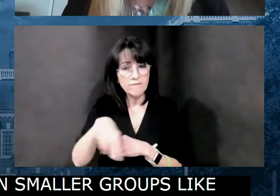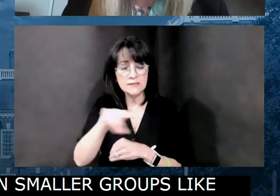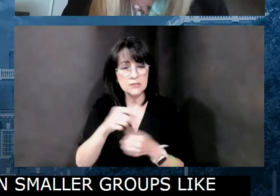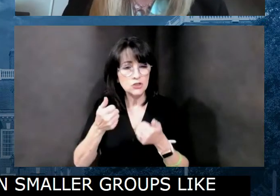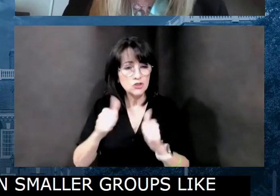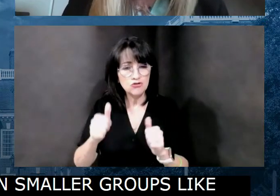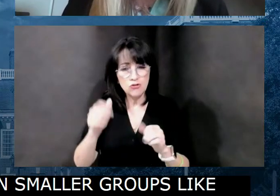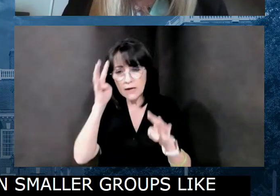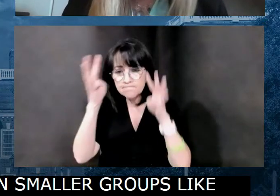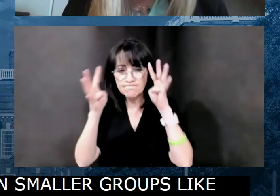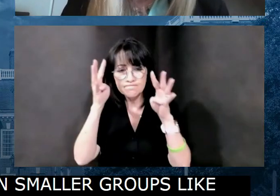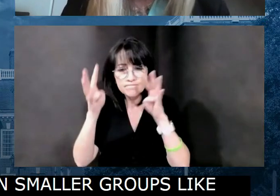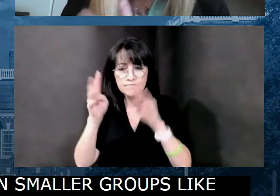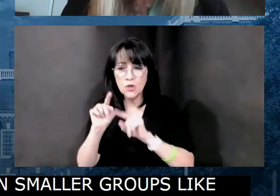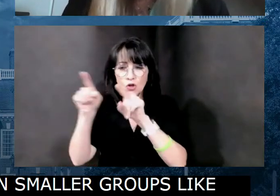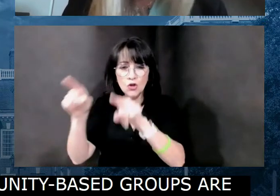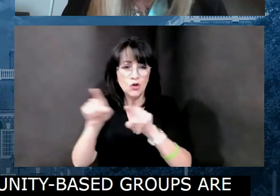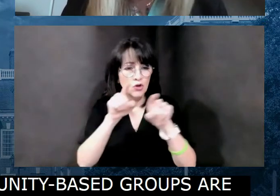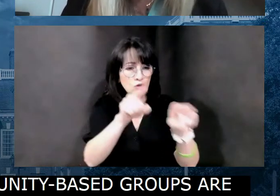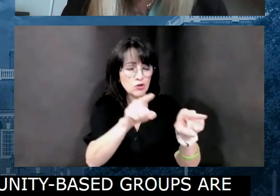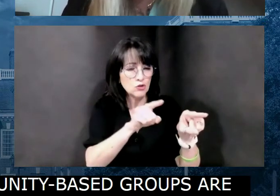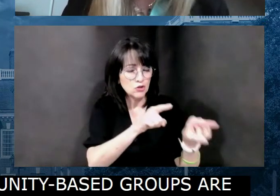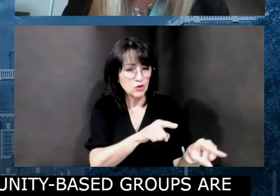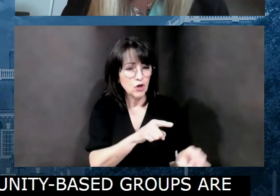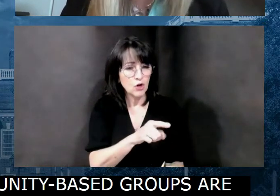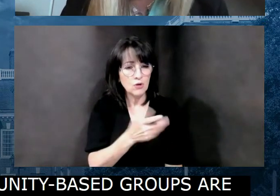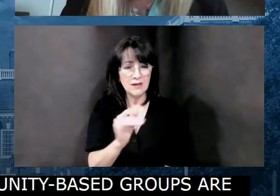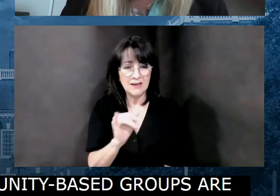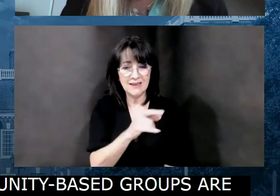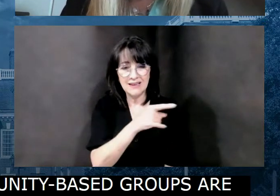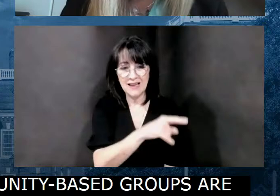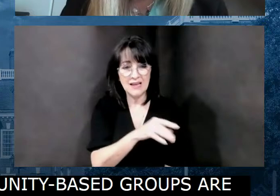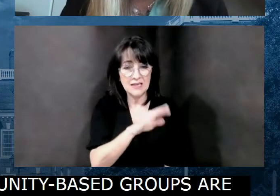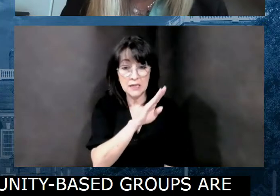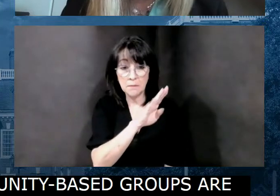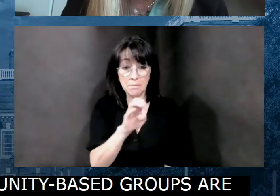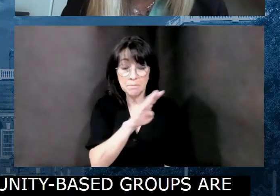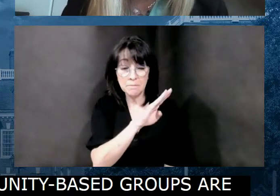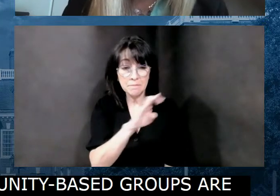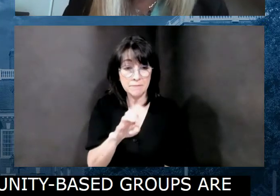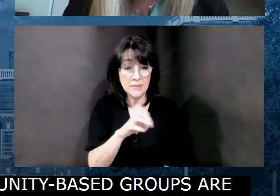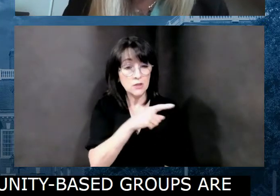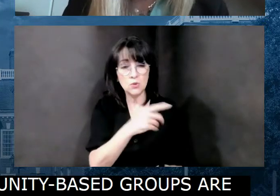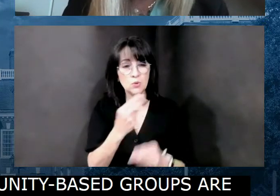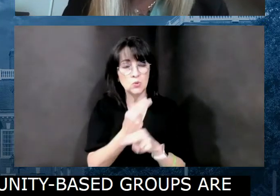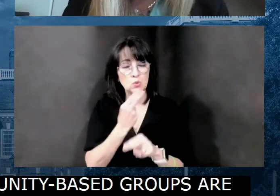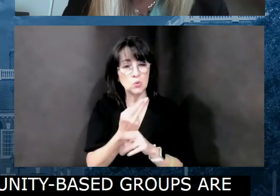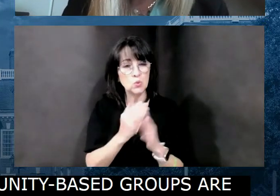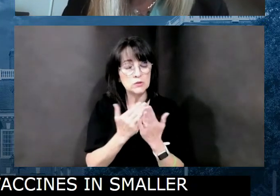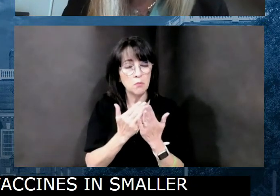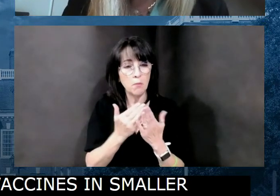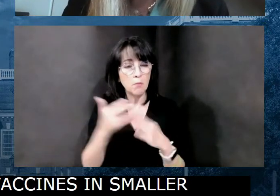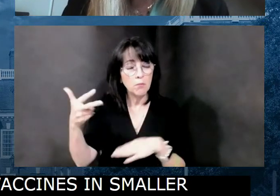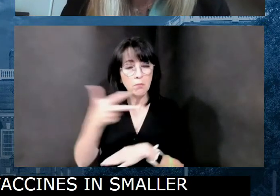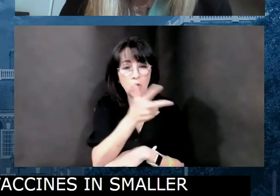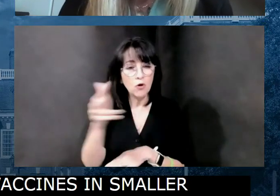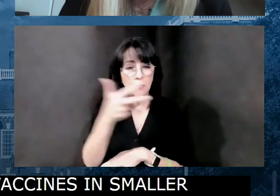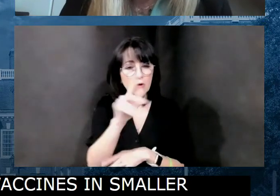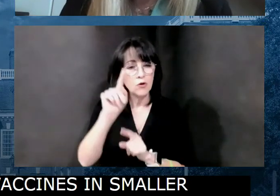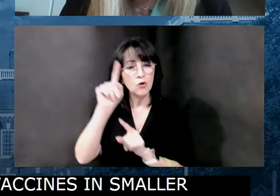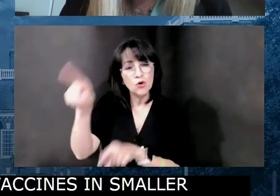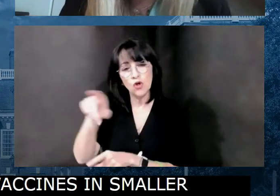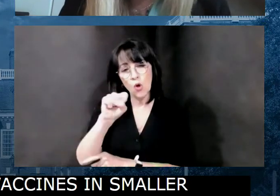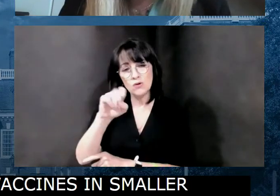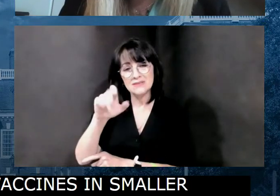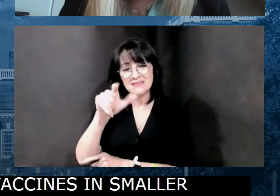in smaller locations like Beebe, taking out that bookmobile in Sussex County to small areas like Selbyville. So